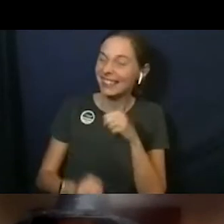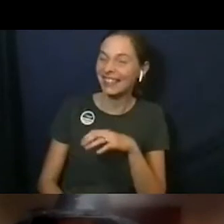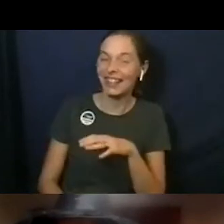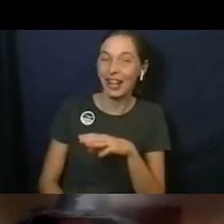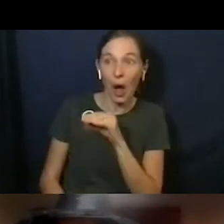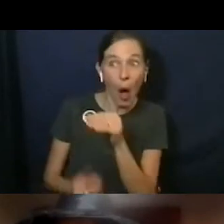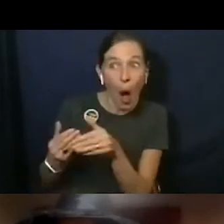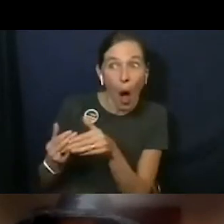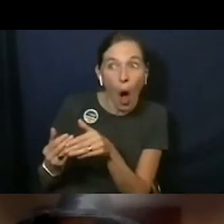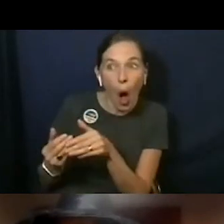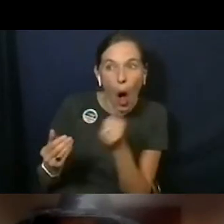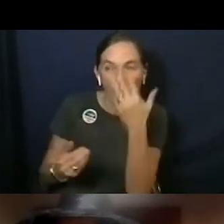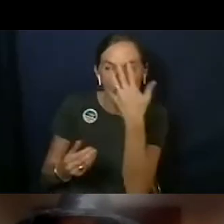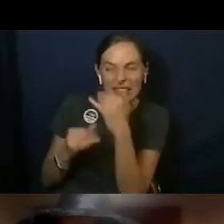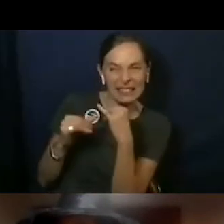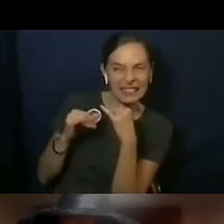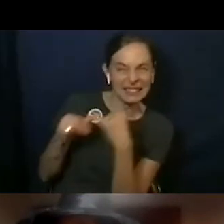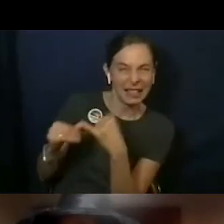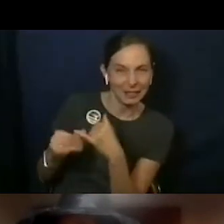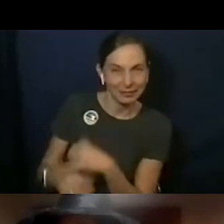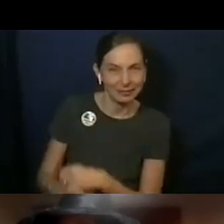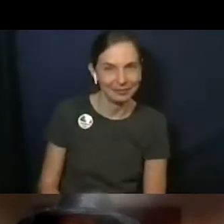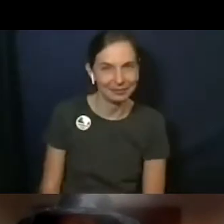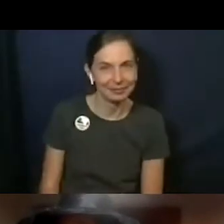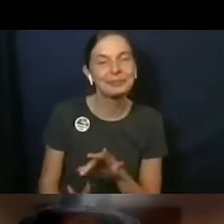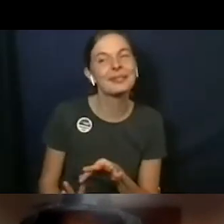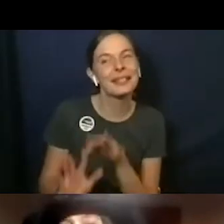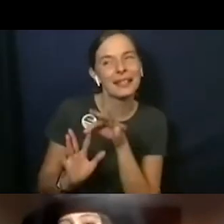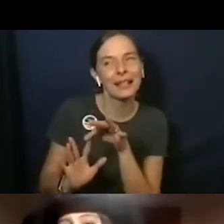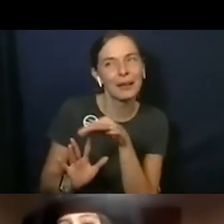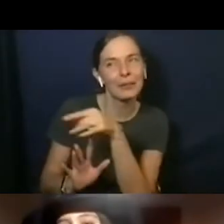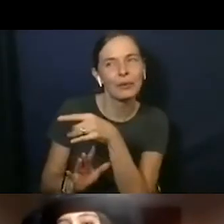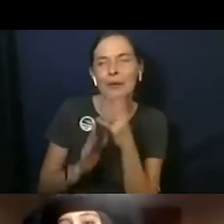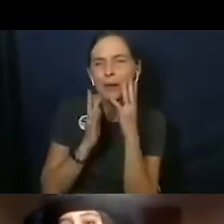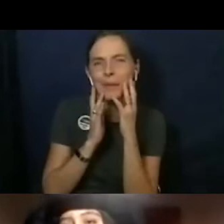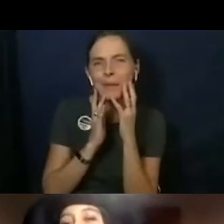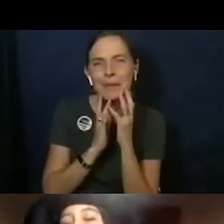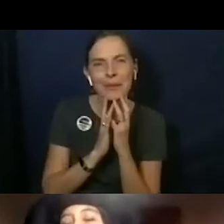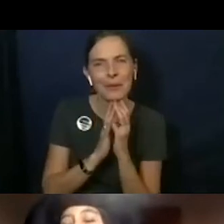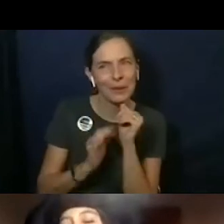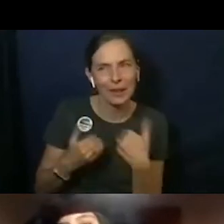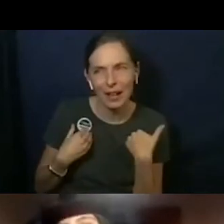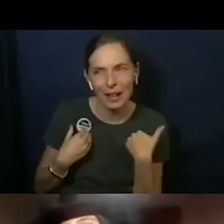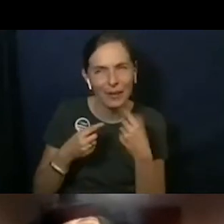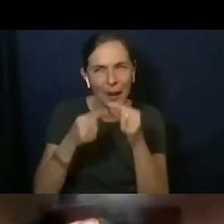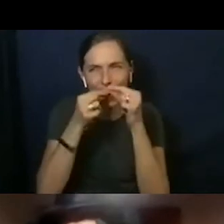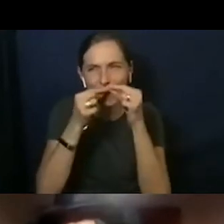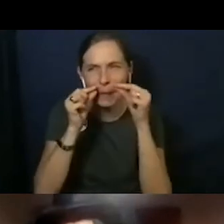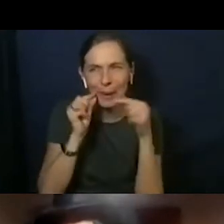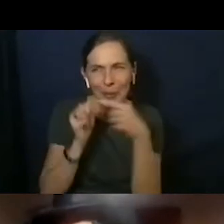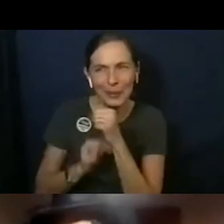That working now? There it is. Perfect. Okay, so there I am facing my inner demon.